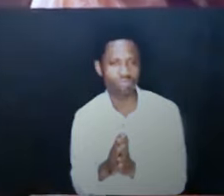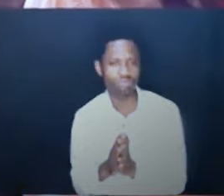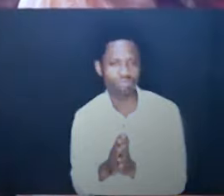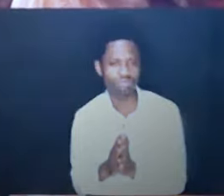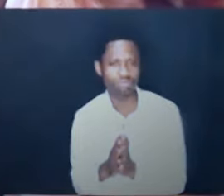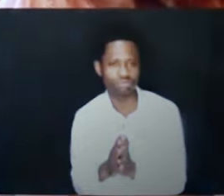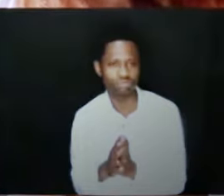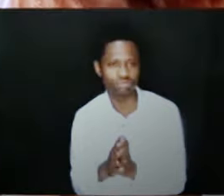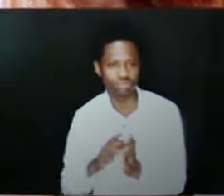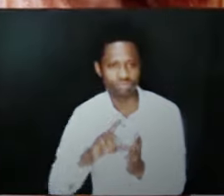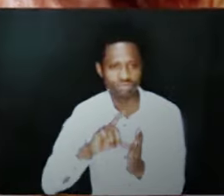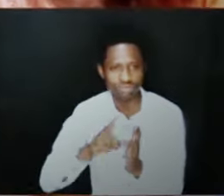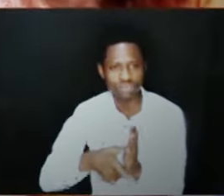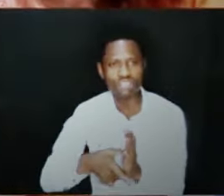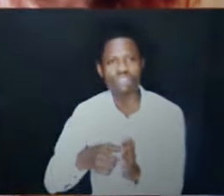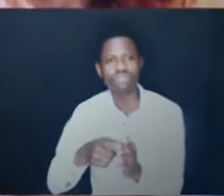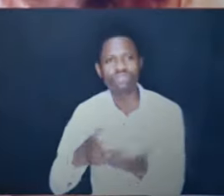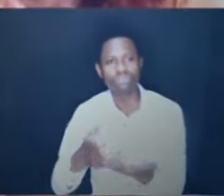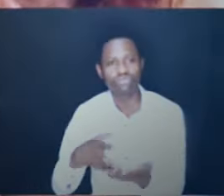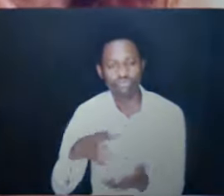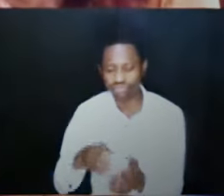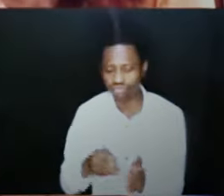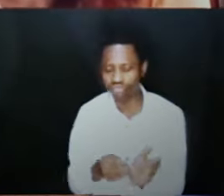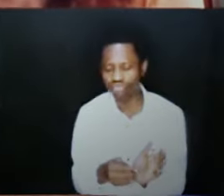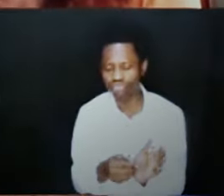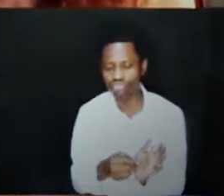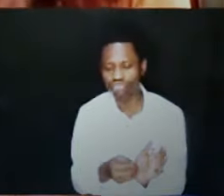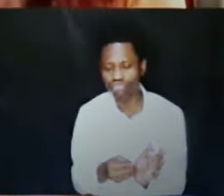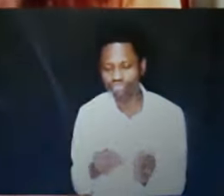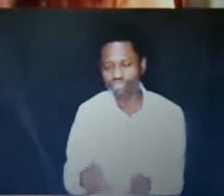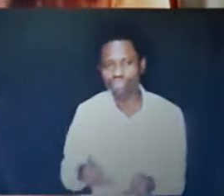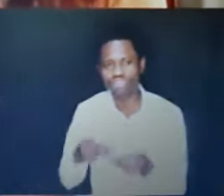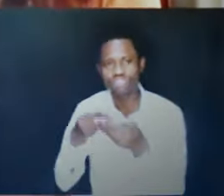learn evidence of belief.